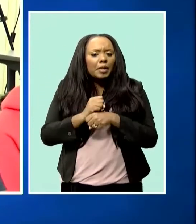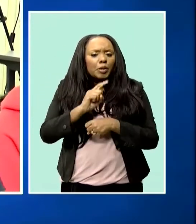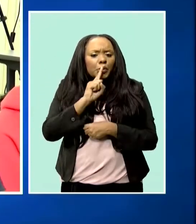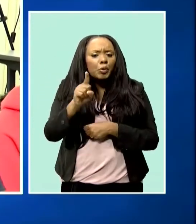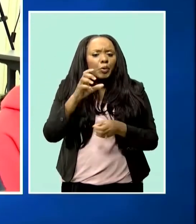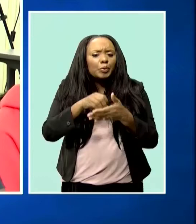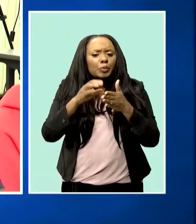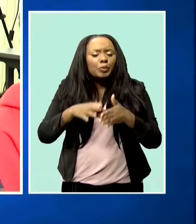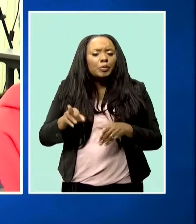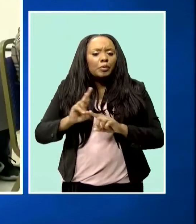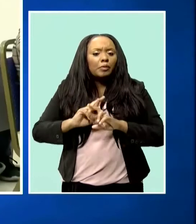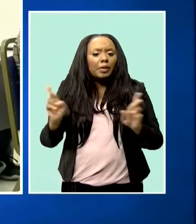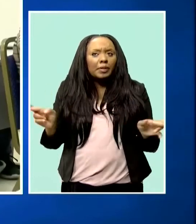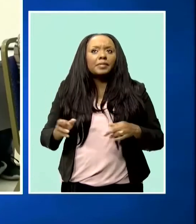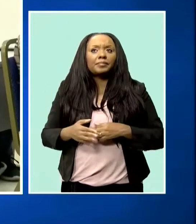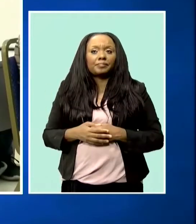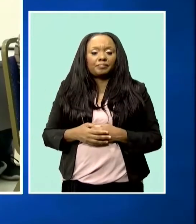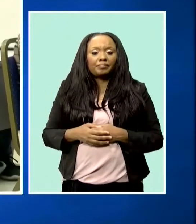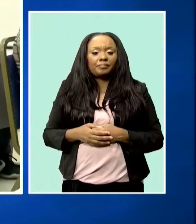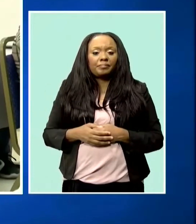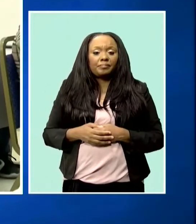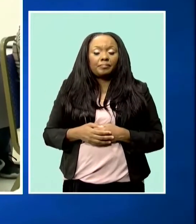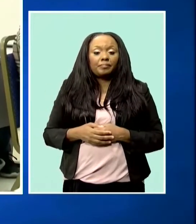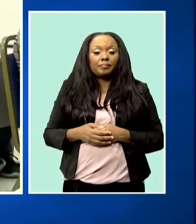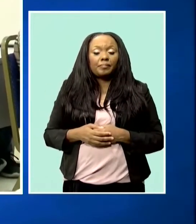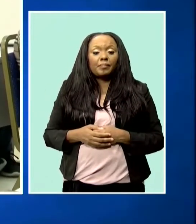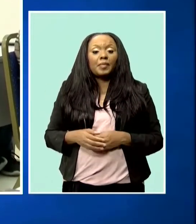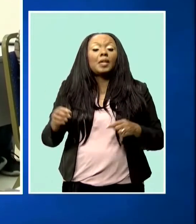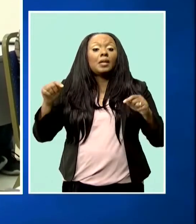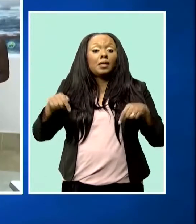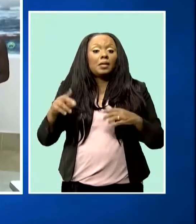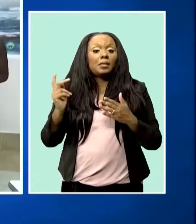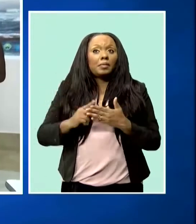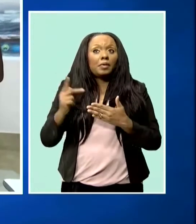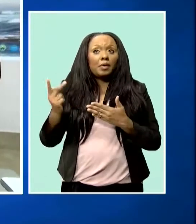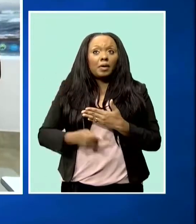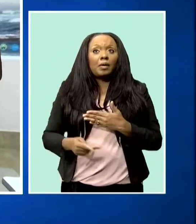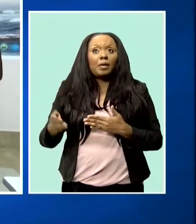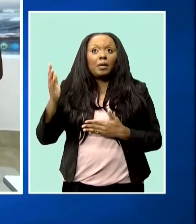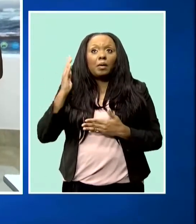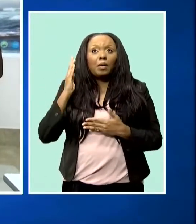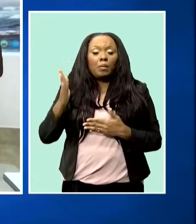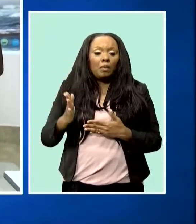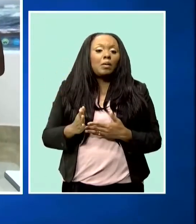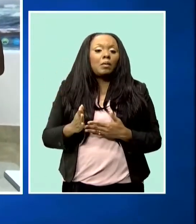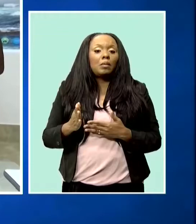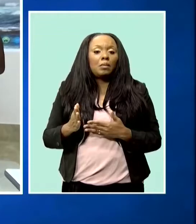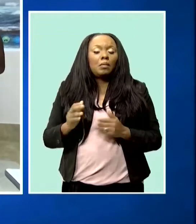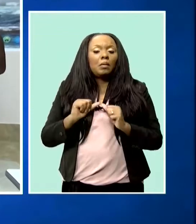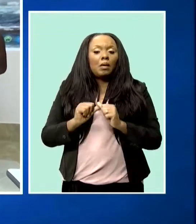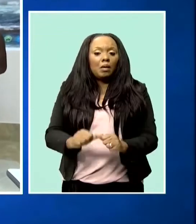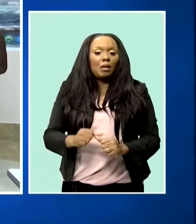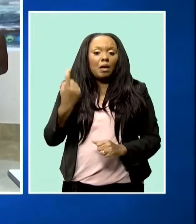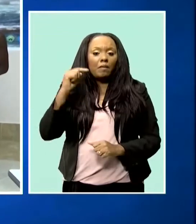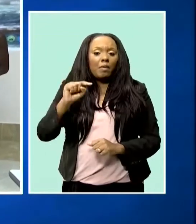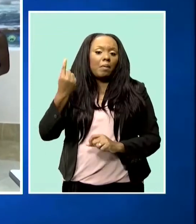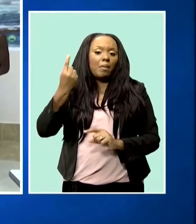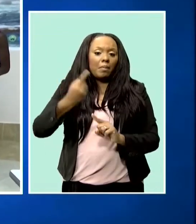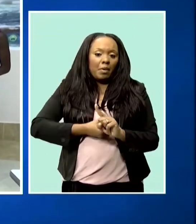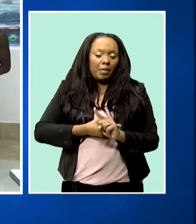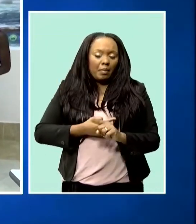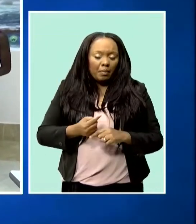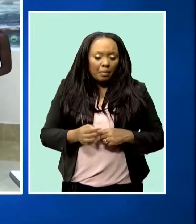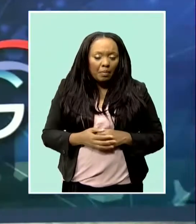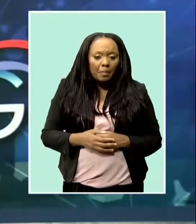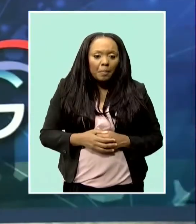Test exercise of the Ministry of Youth, Sport and Community Empowerment will run for 1 month. Trevor Thorpe, CBC